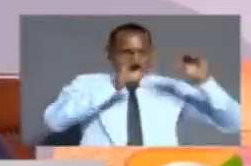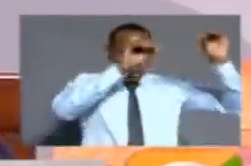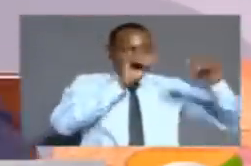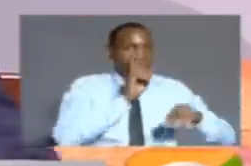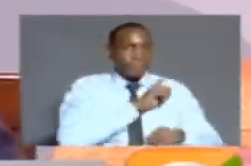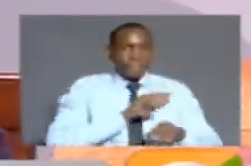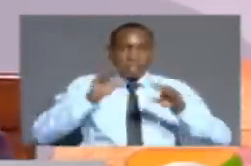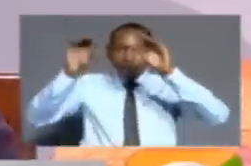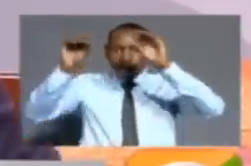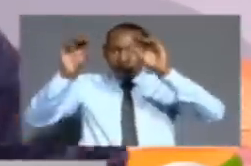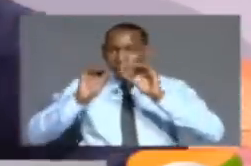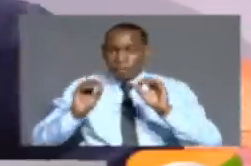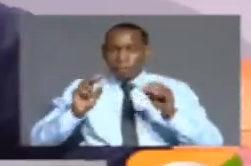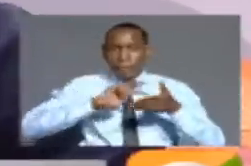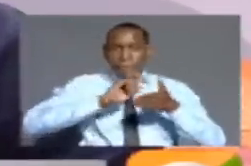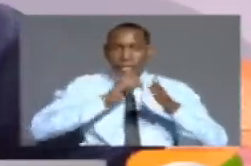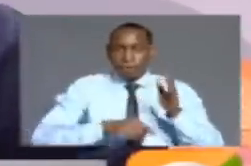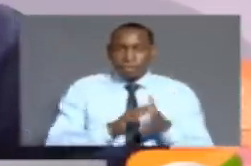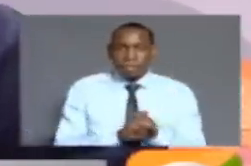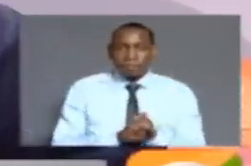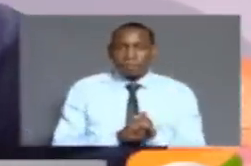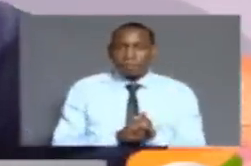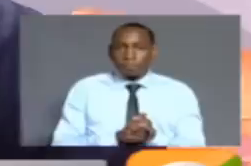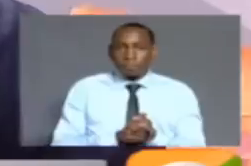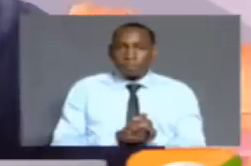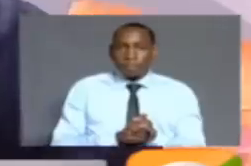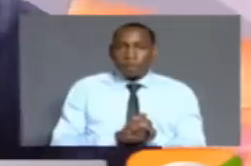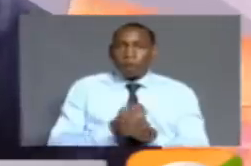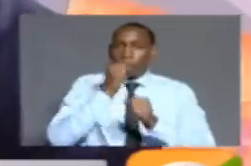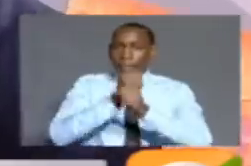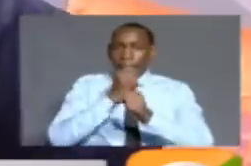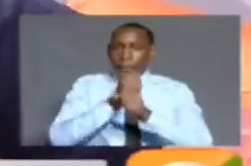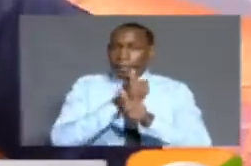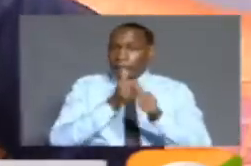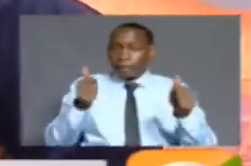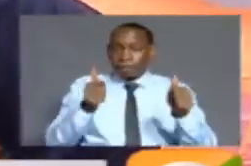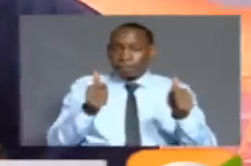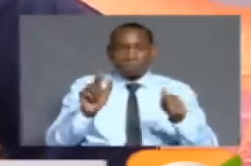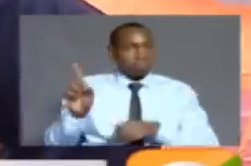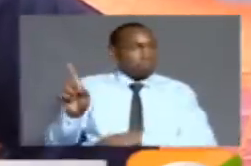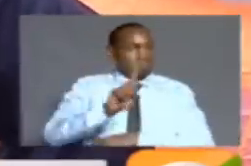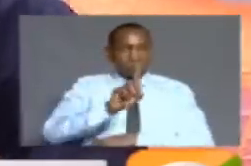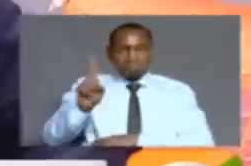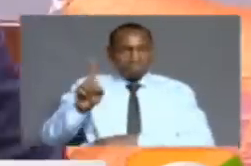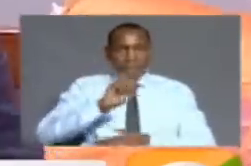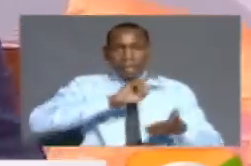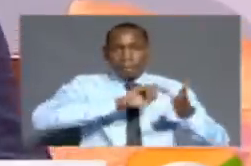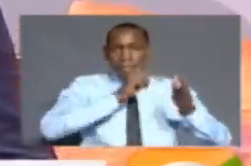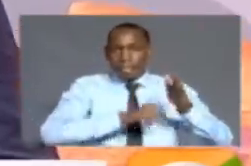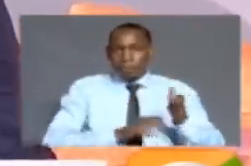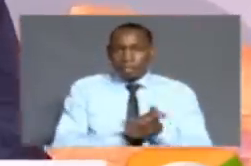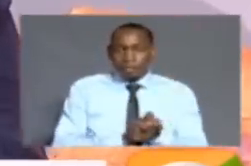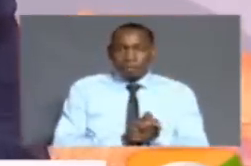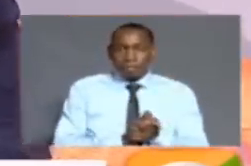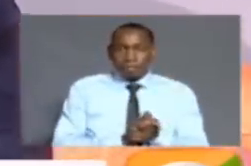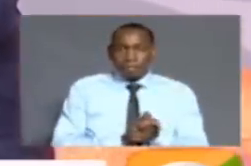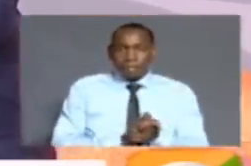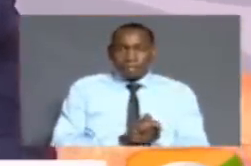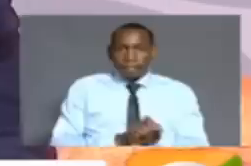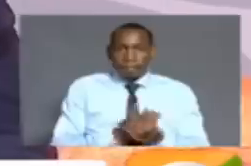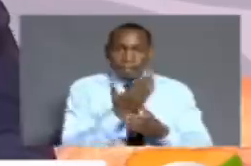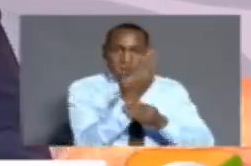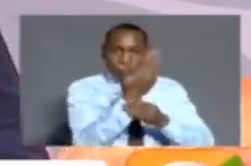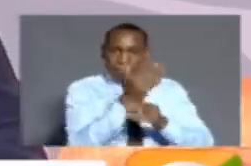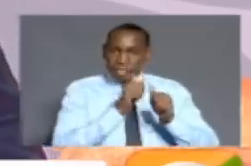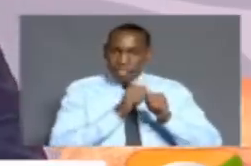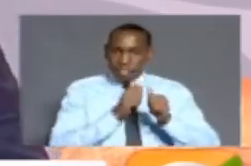and unqualified, does not mean that you are doing everything good. Mm. It only means the way you prepared your documents,